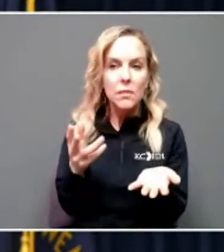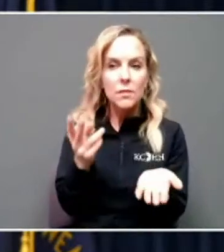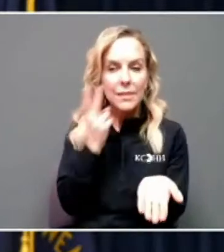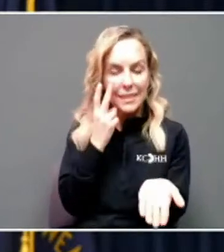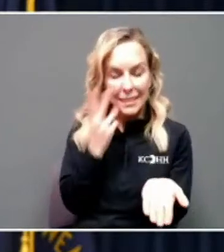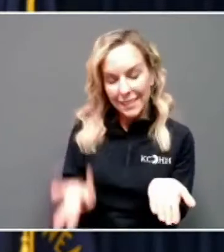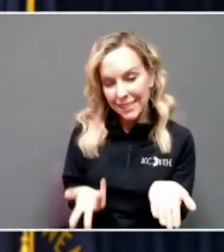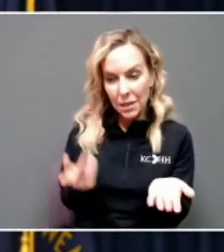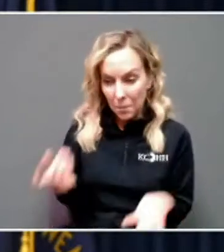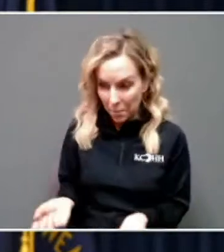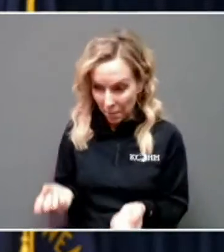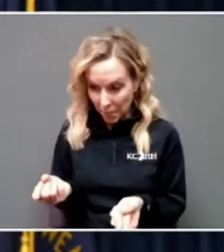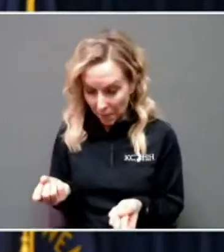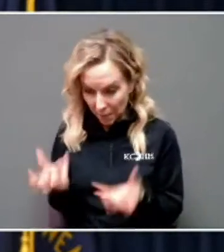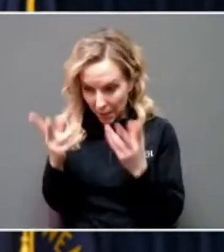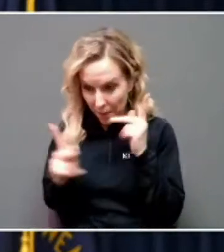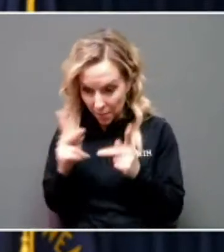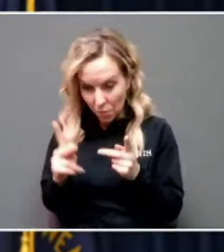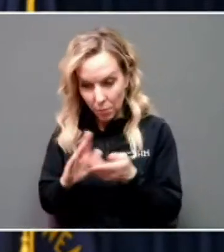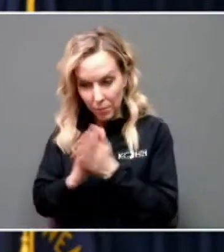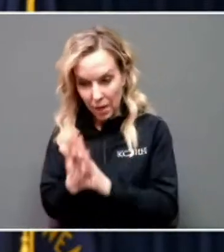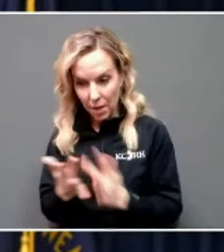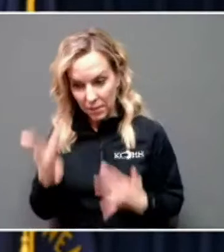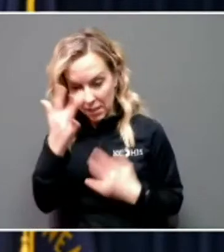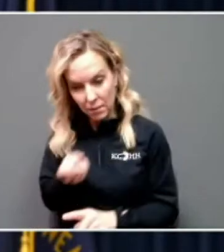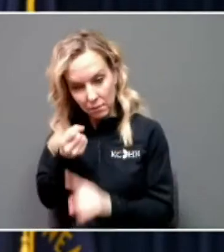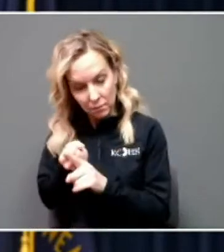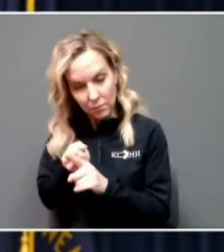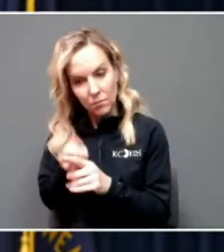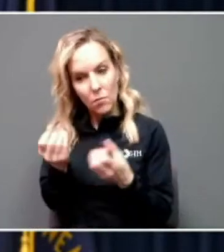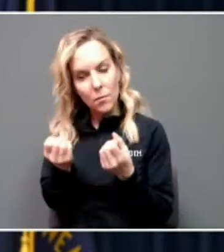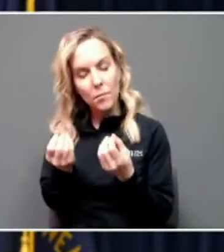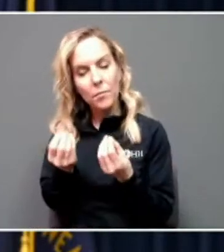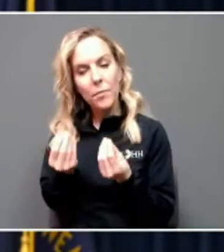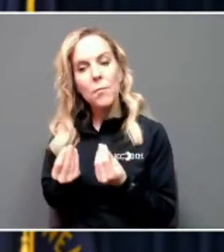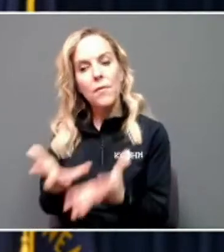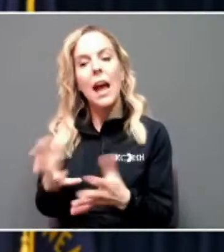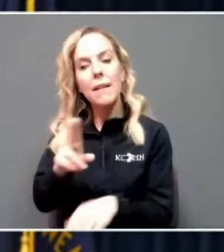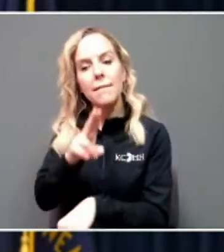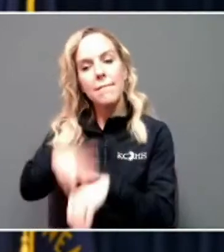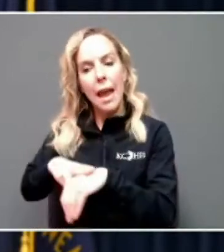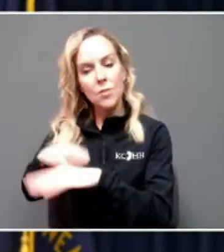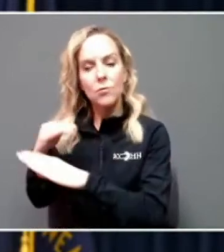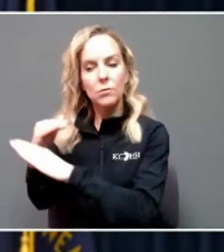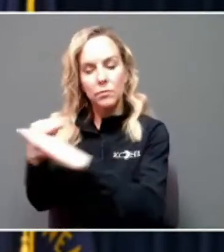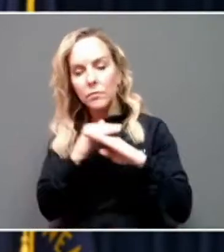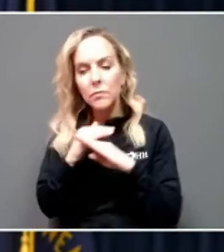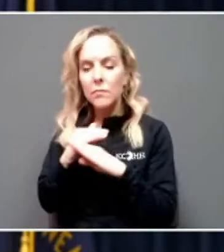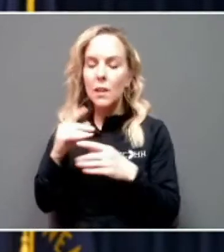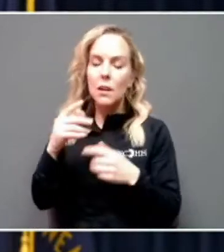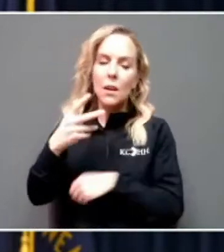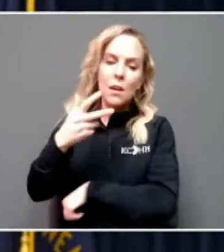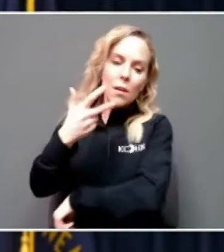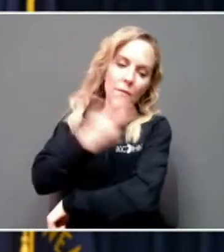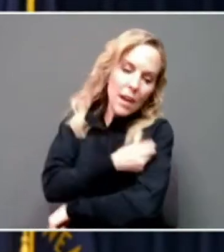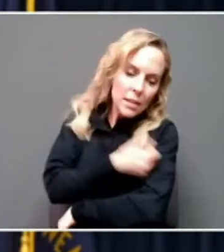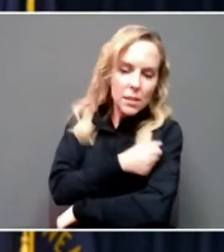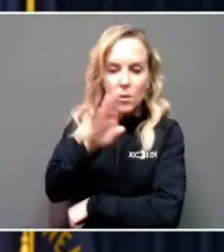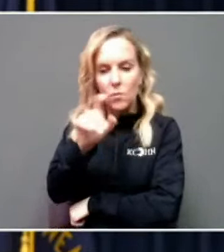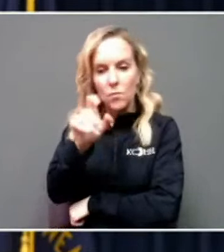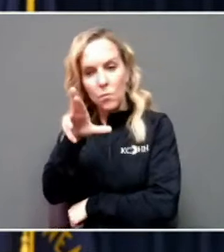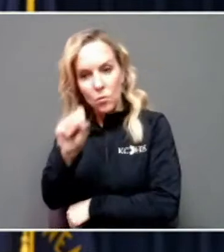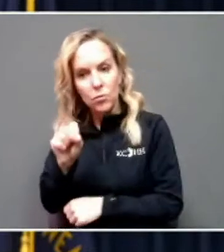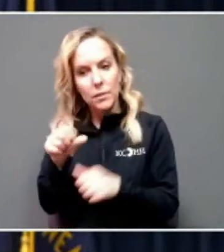this and it provides enough natural immunity, and the vaccines and the boosters continue to provide strong